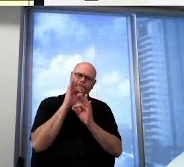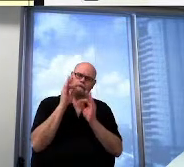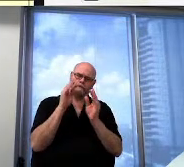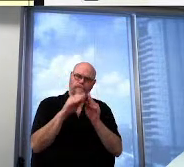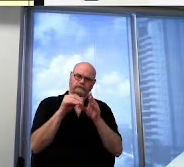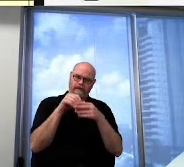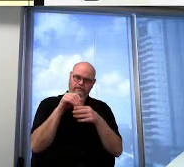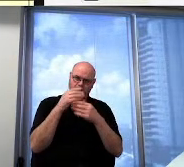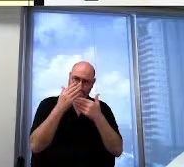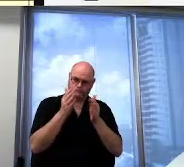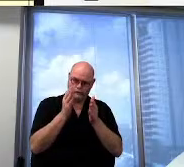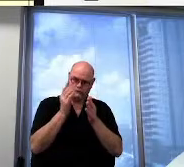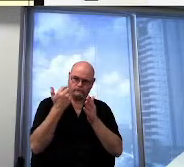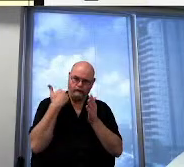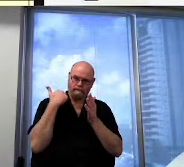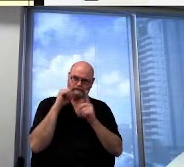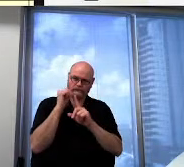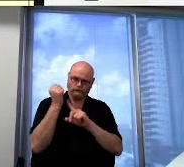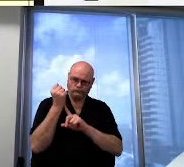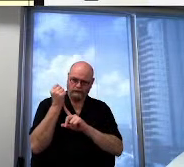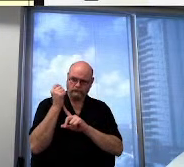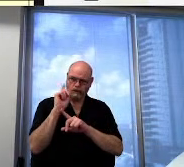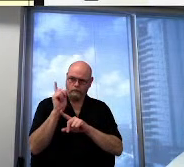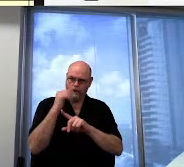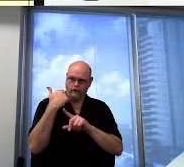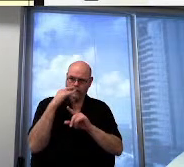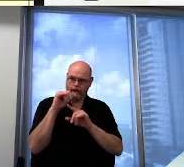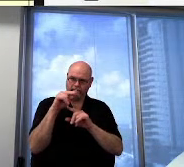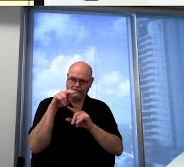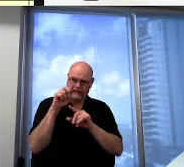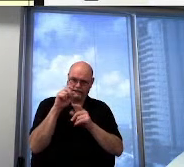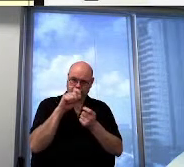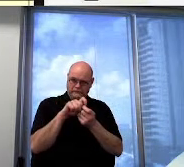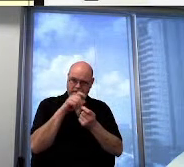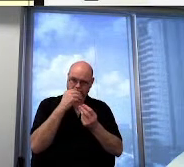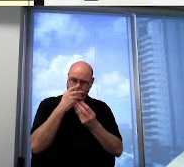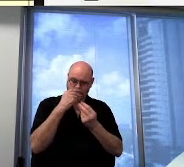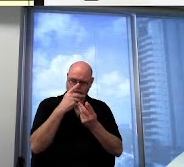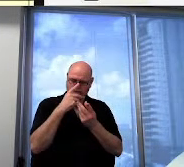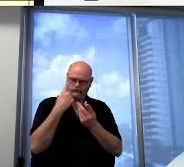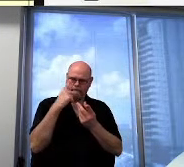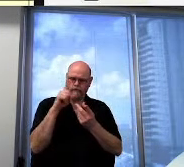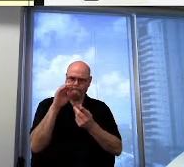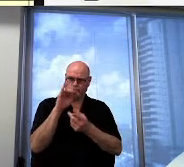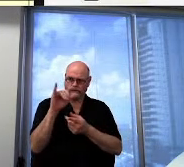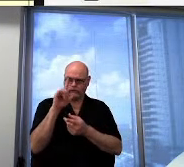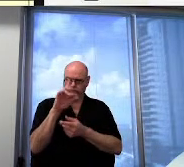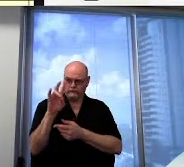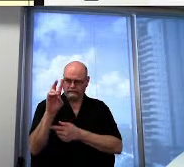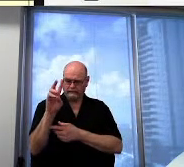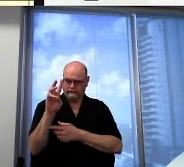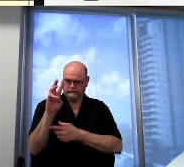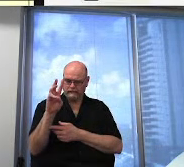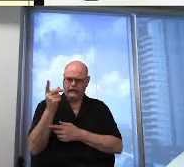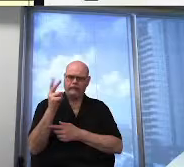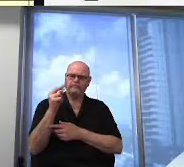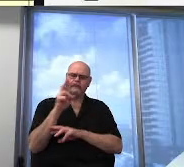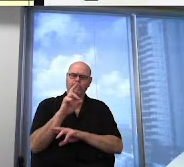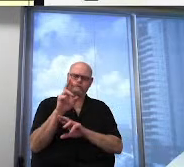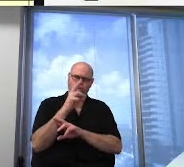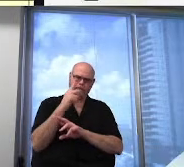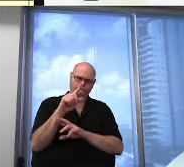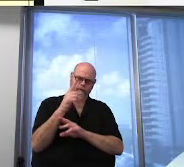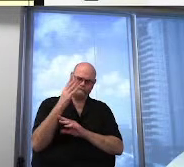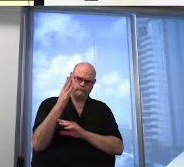room. You have a situation where you have line-specific information for fiscal year 26. And then when it goes